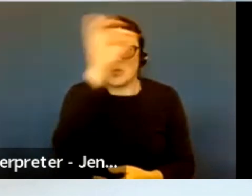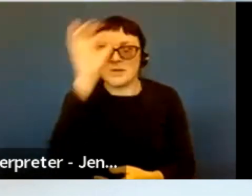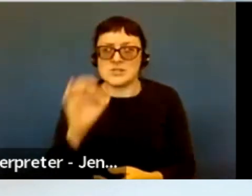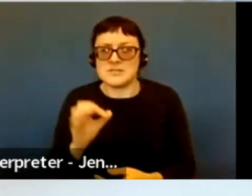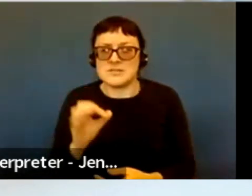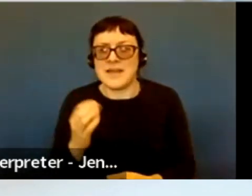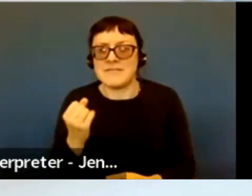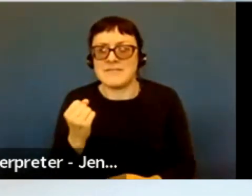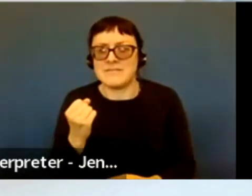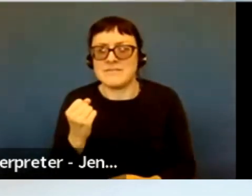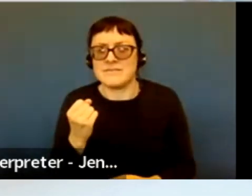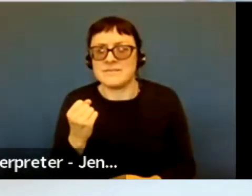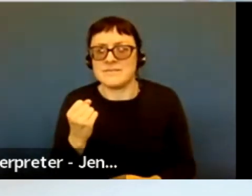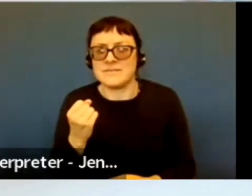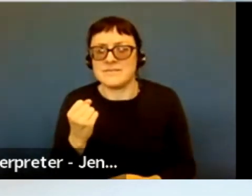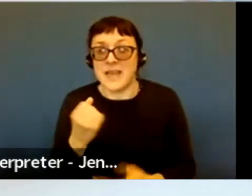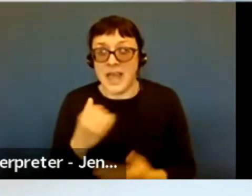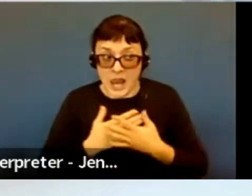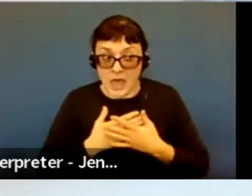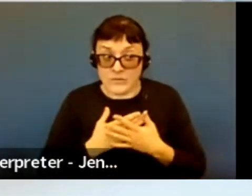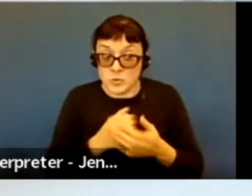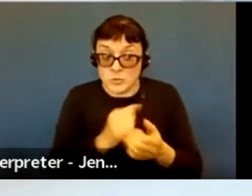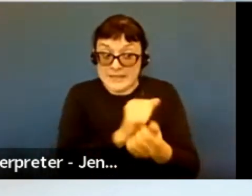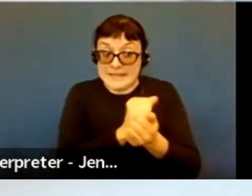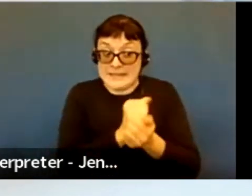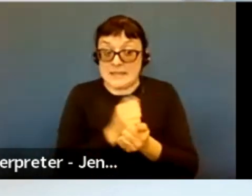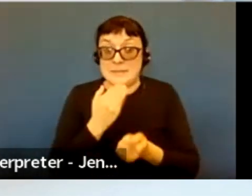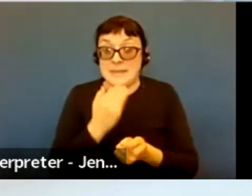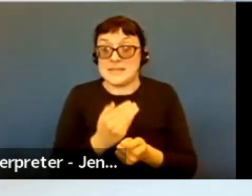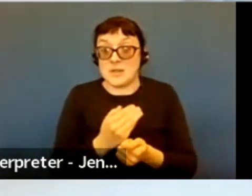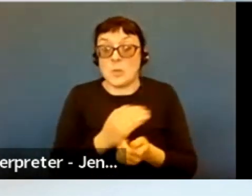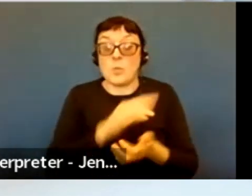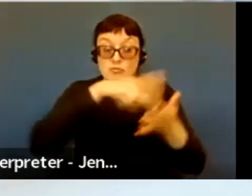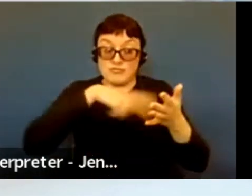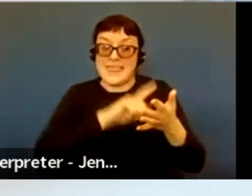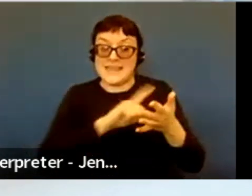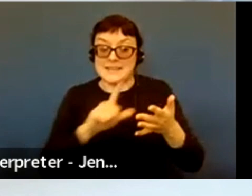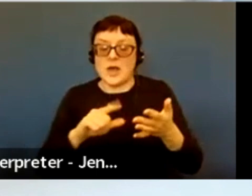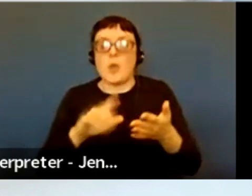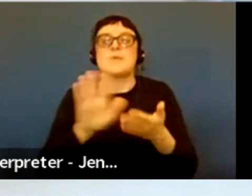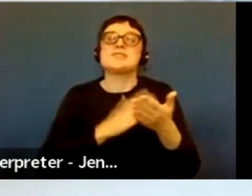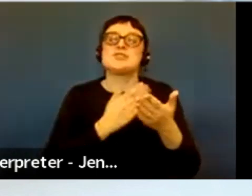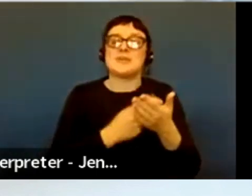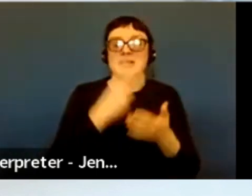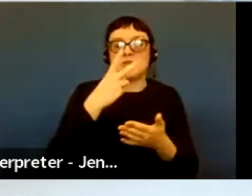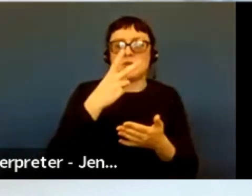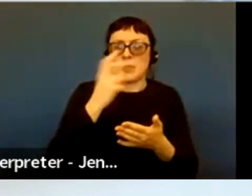Oh my God. Love it. Can you keep it for me? We'll read it.